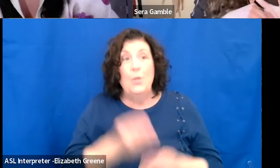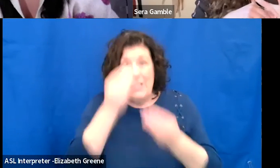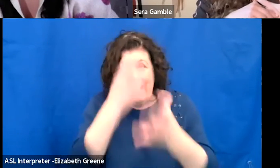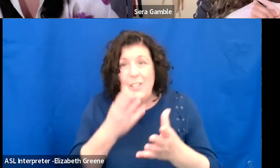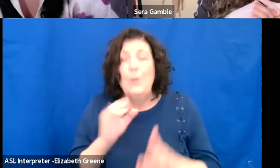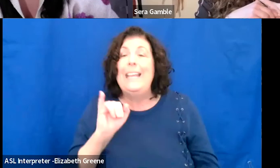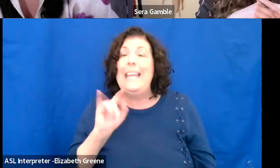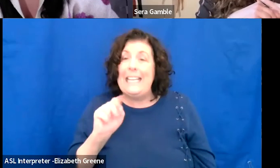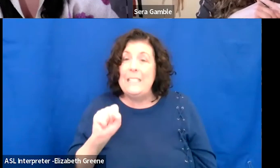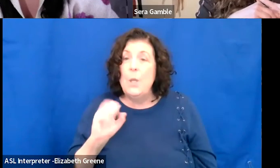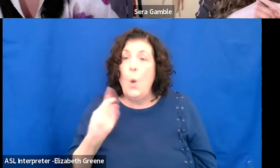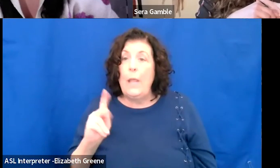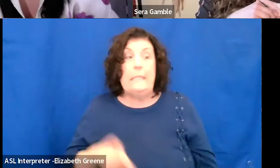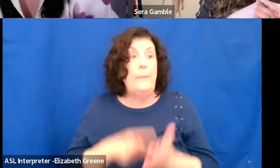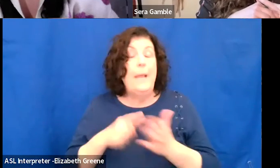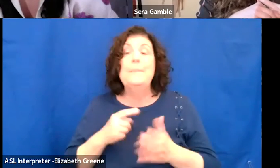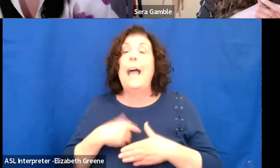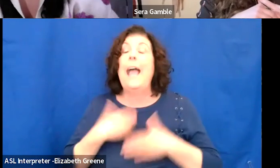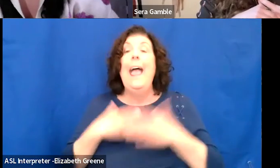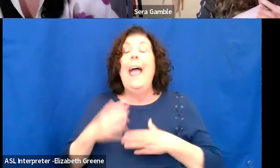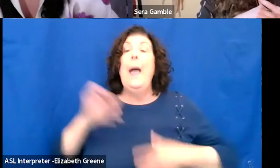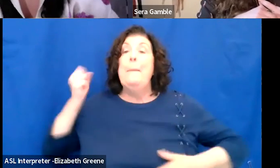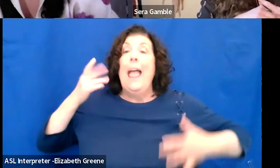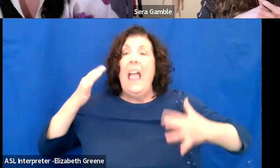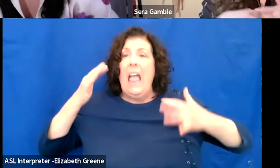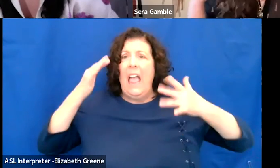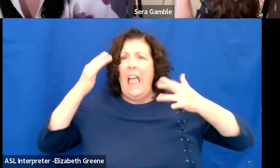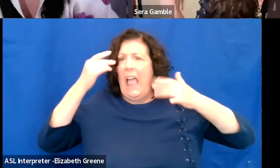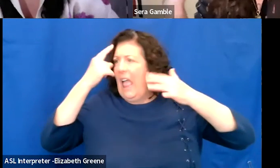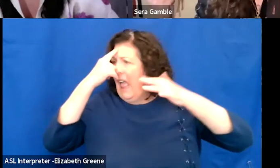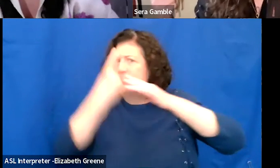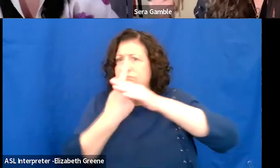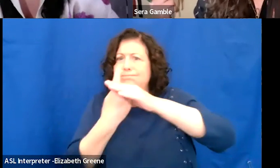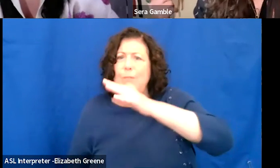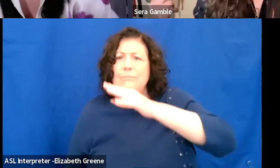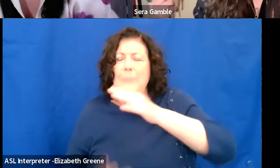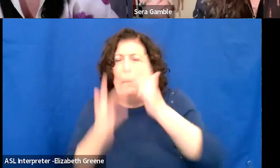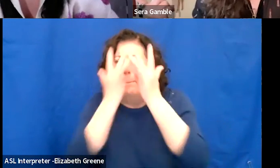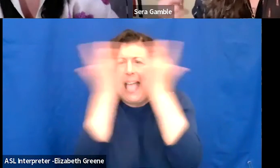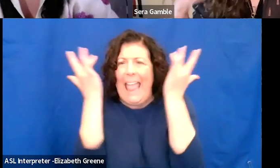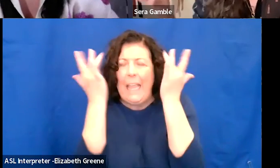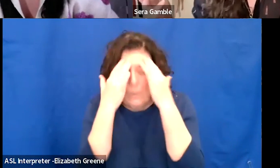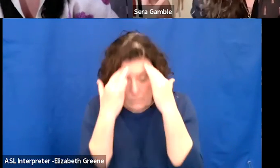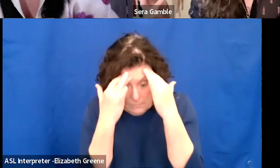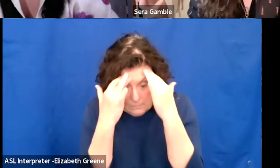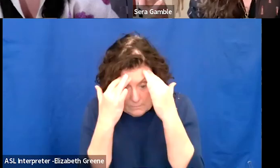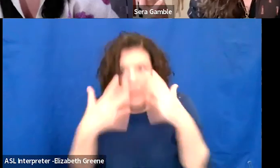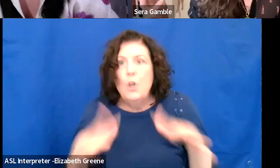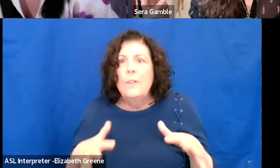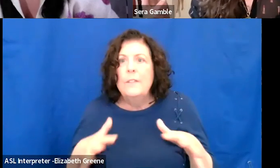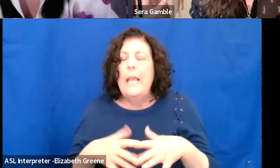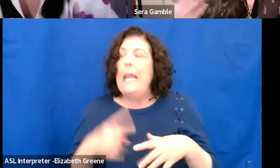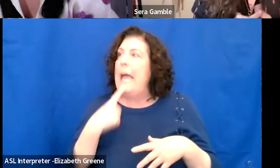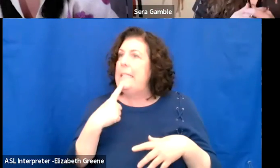I actually sometimes blank out because I'm nervous when I'm pitching and I go, oh, this is the part of it where I blank out. Like, I just name it.